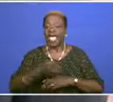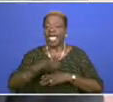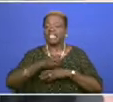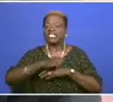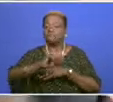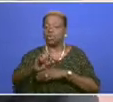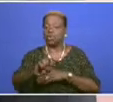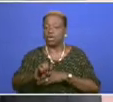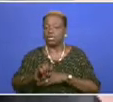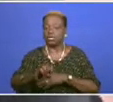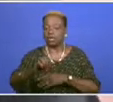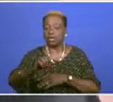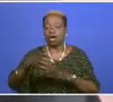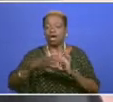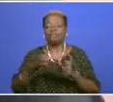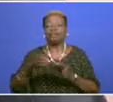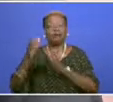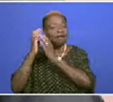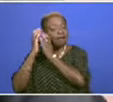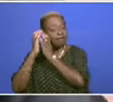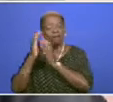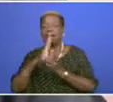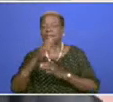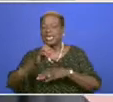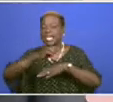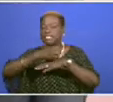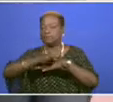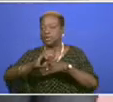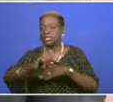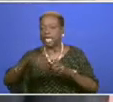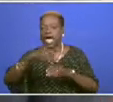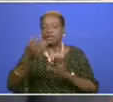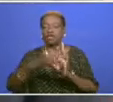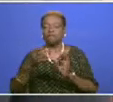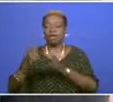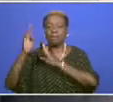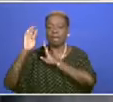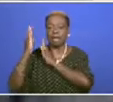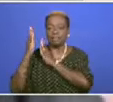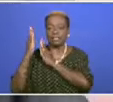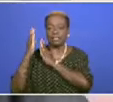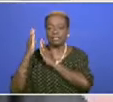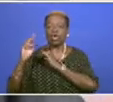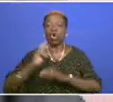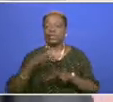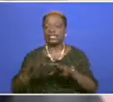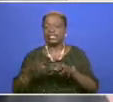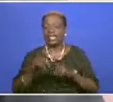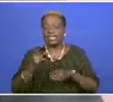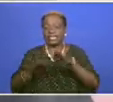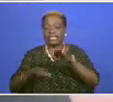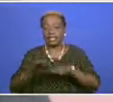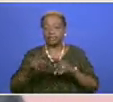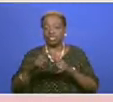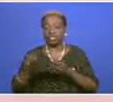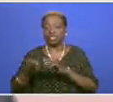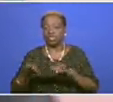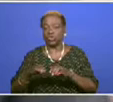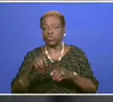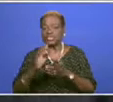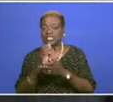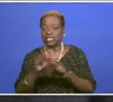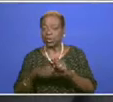quota of conch being exported out of the Bahamas. We've already taken initial steps to do so in this season, and I do regret